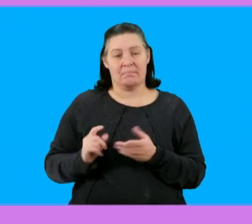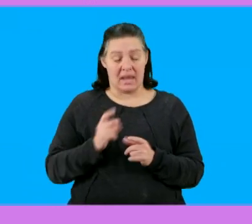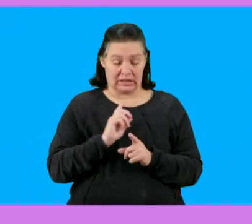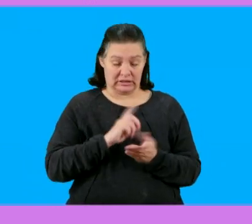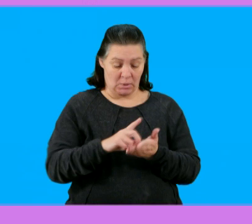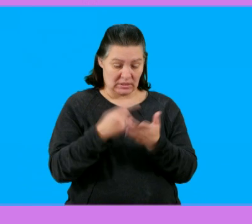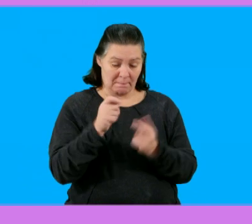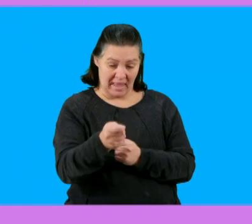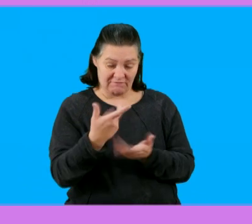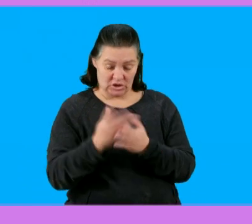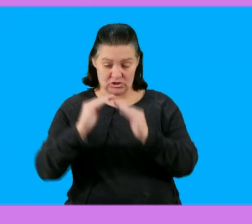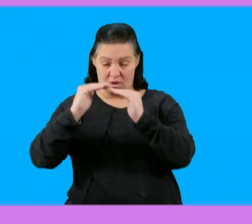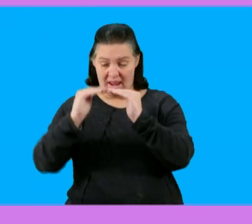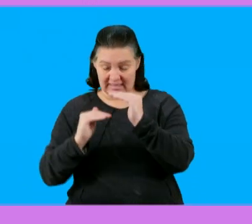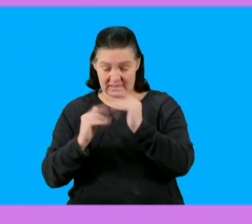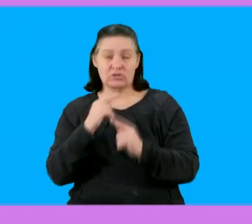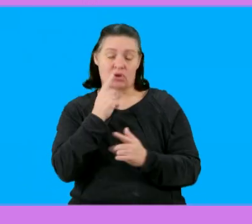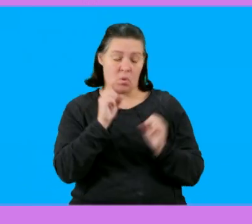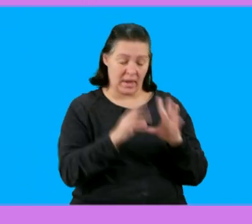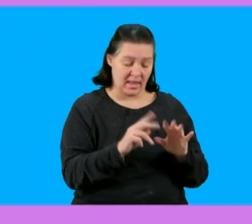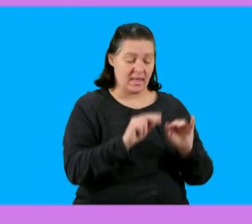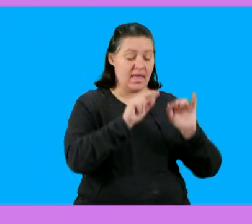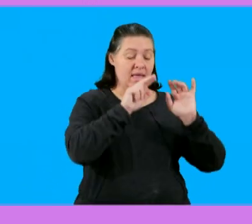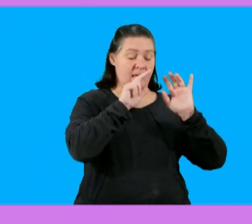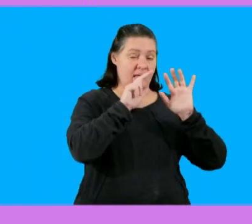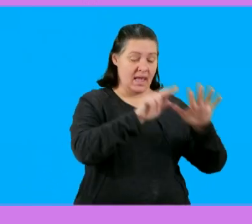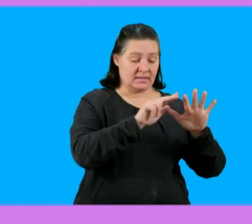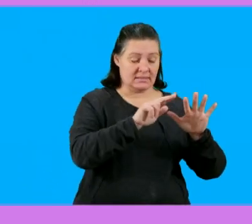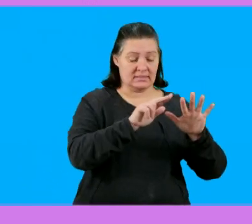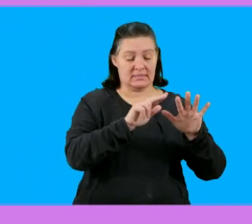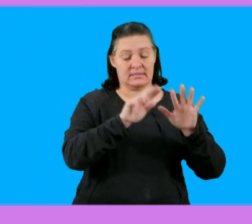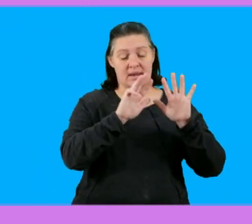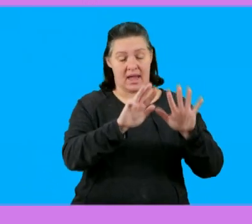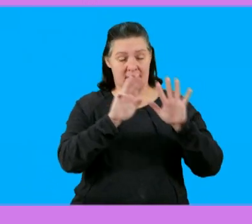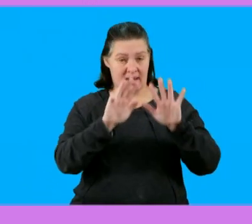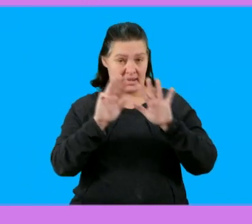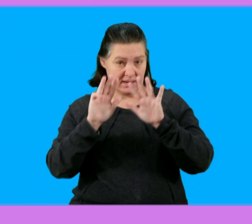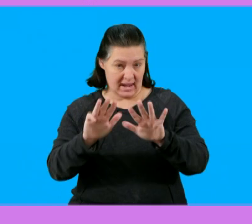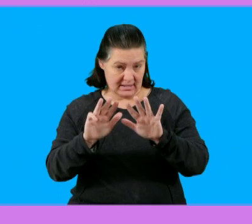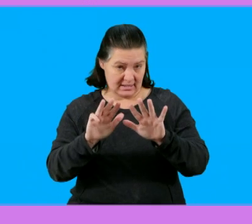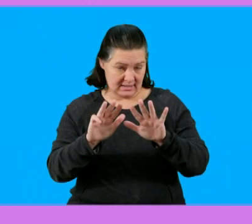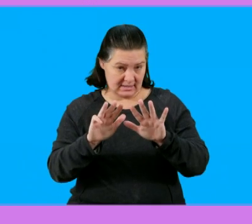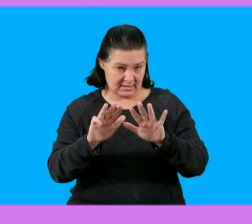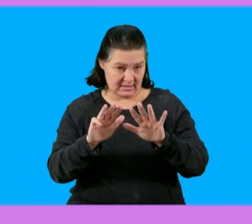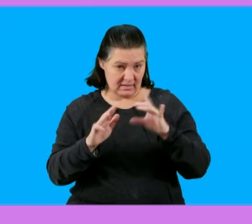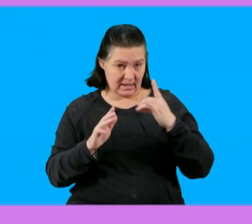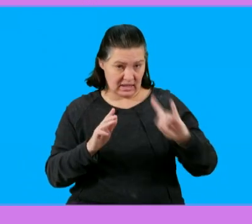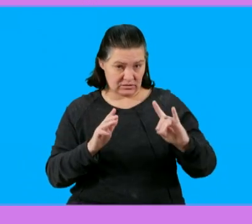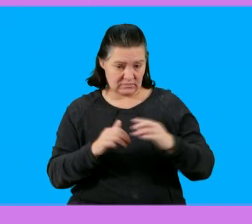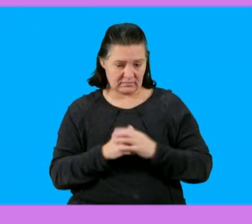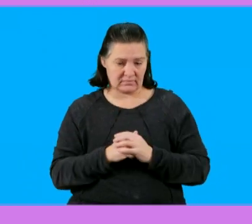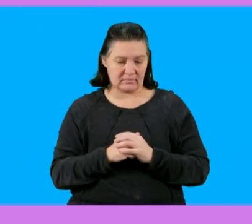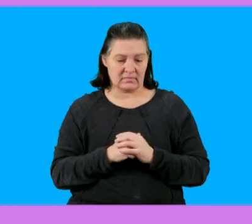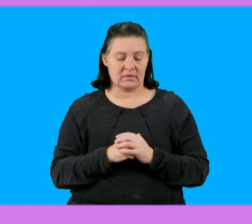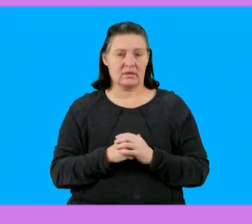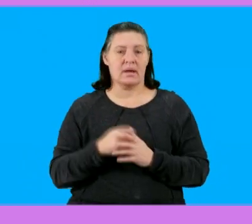the deposit has been paid. So therefore, we go and we say, okay, cash price is 8,999